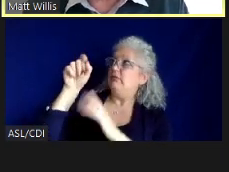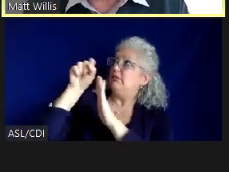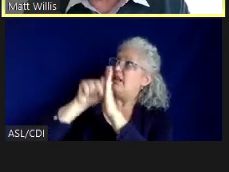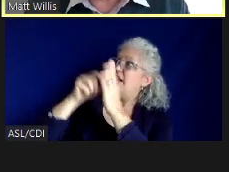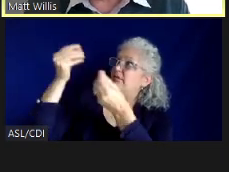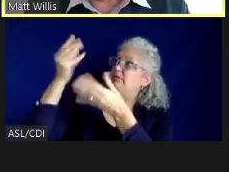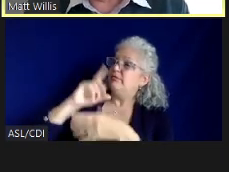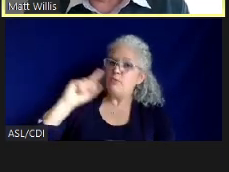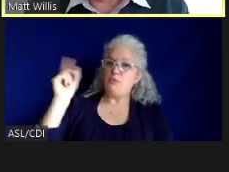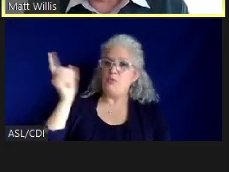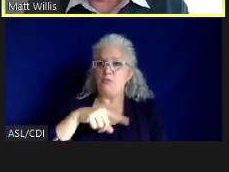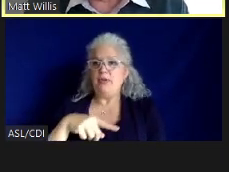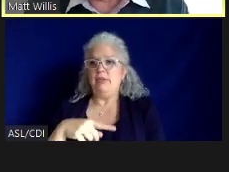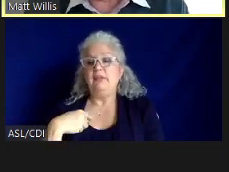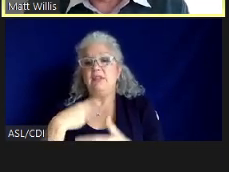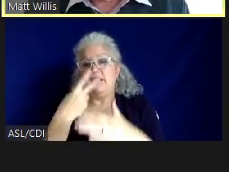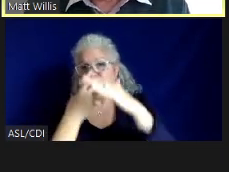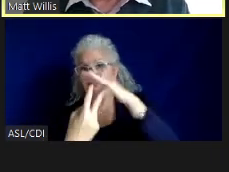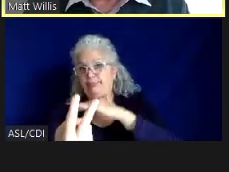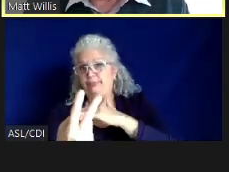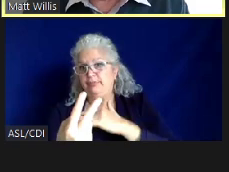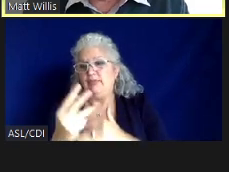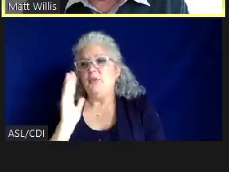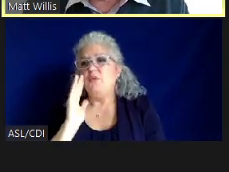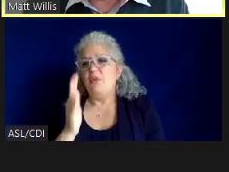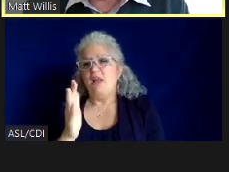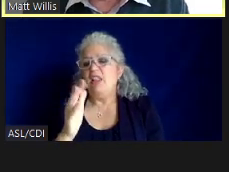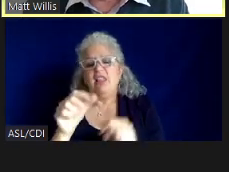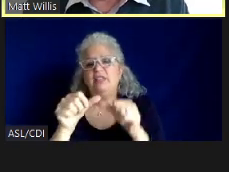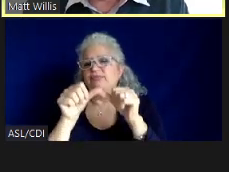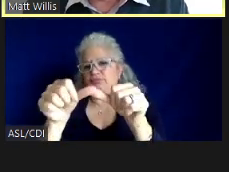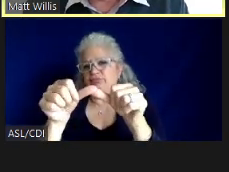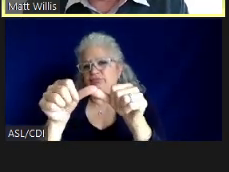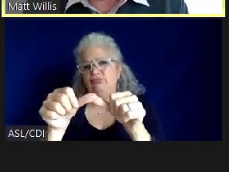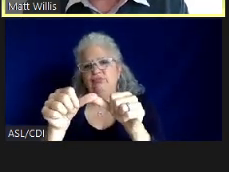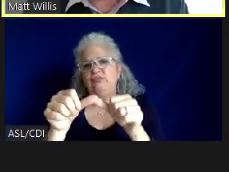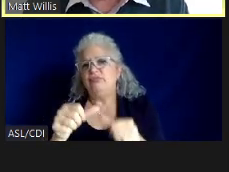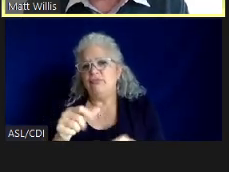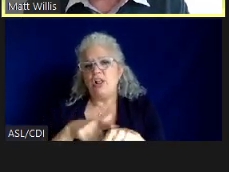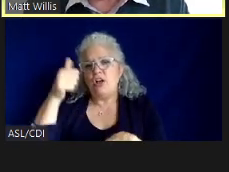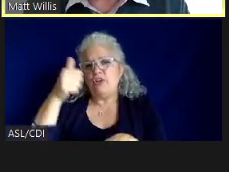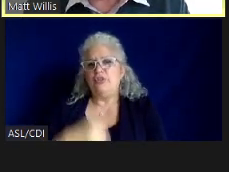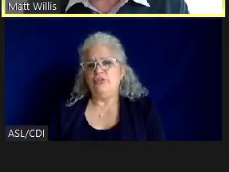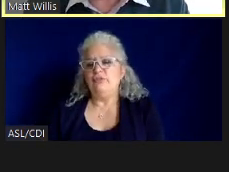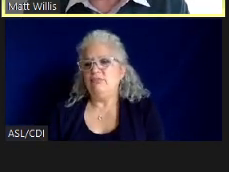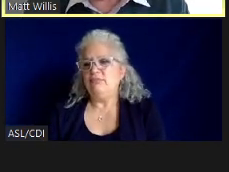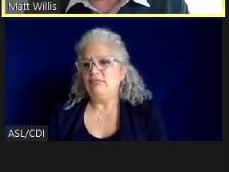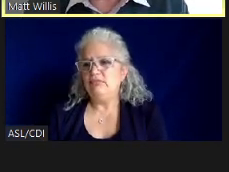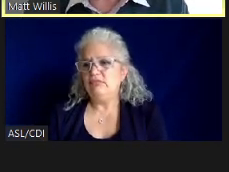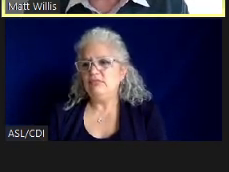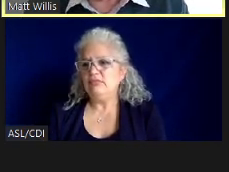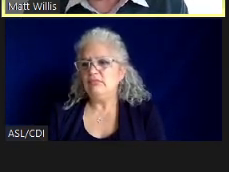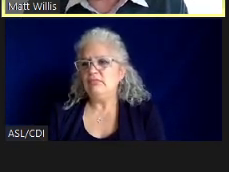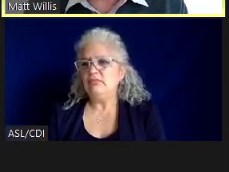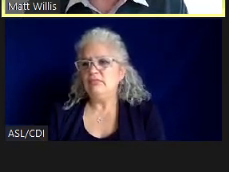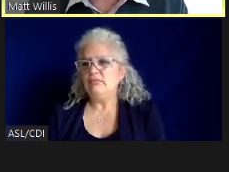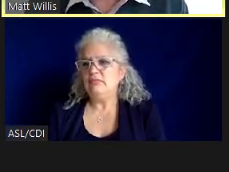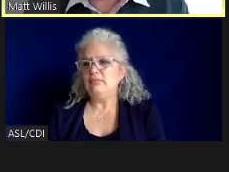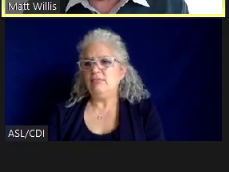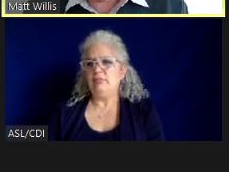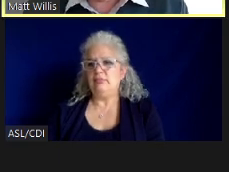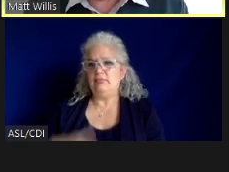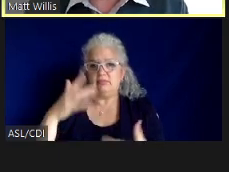that we fully expect that order to be extended, given that the numbers are heading in the wrong direction, both in terms of case